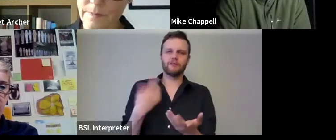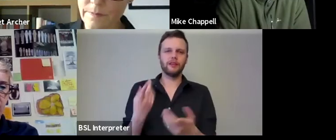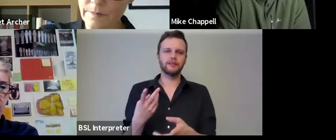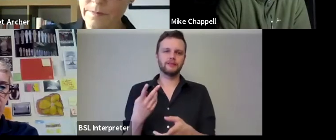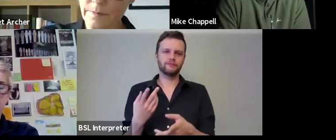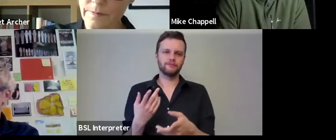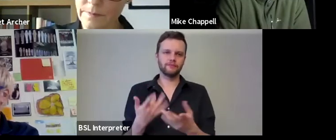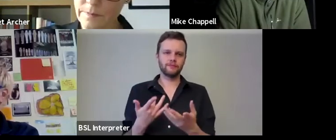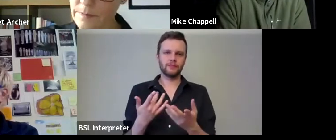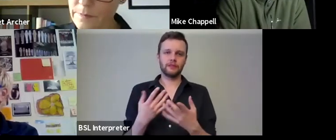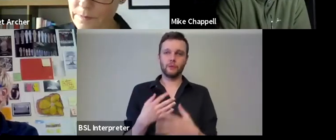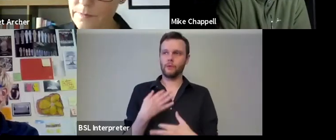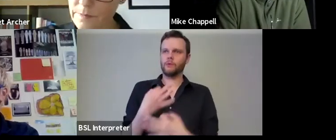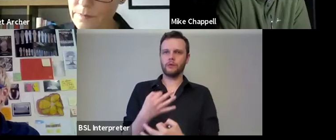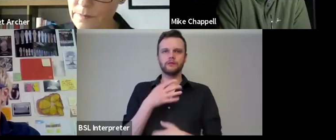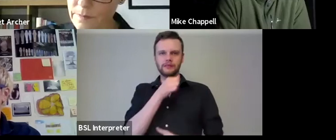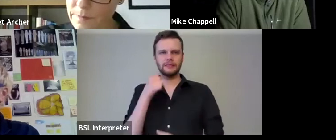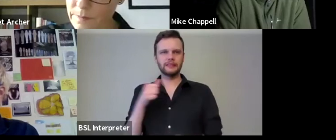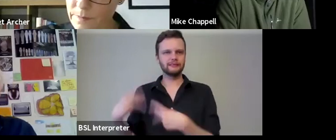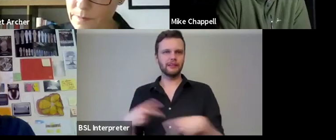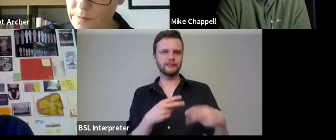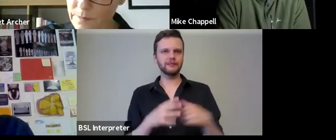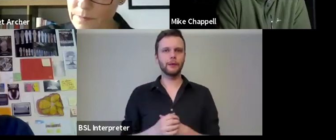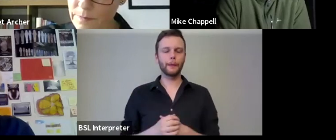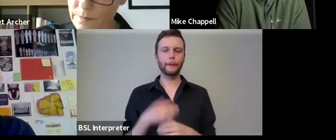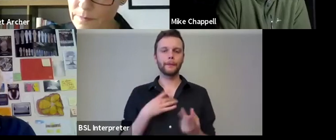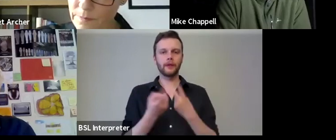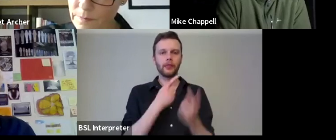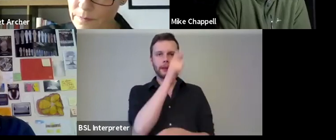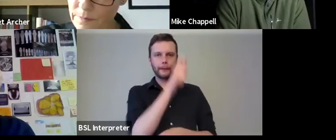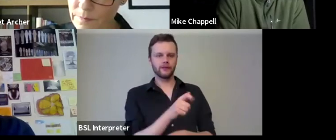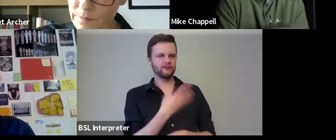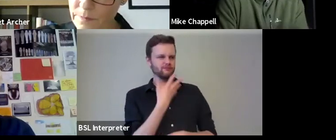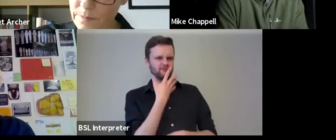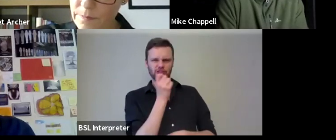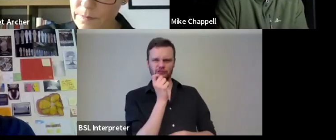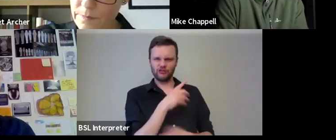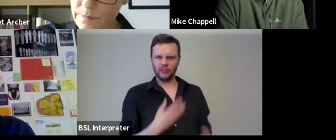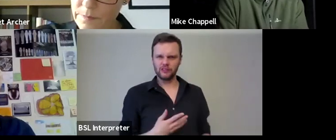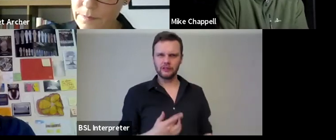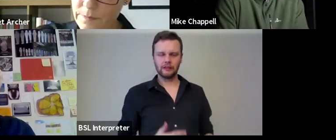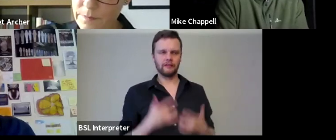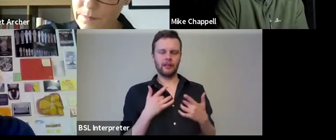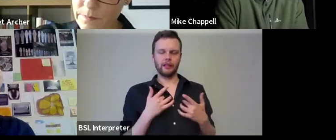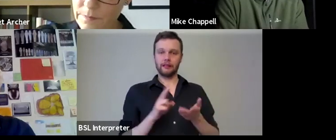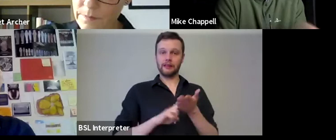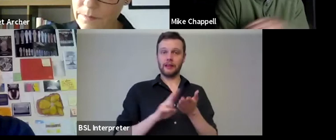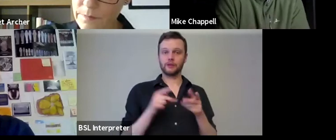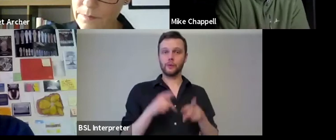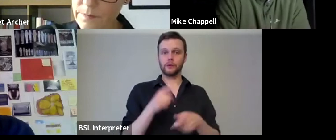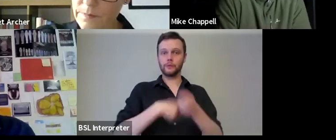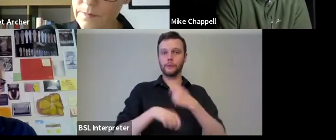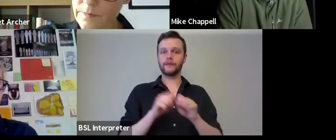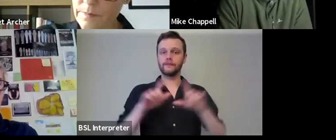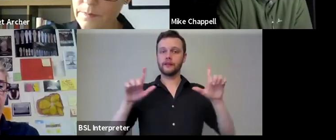of appealing dance. And some of it was like super ugly and kind of weird and strange. And my natural inclination when making the video installation was